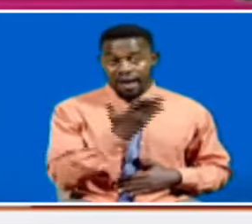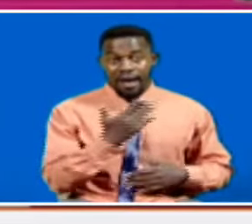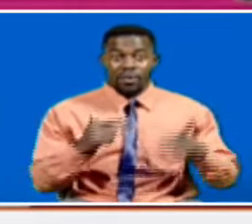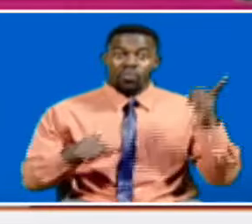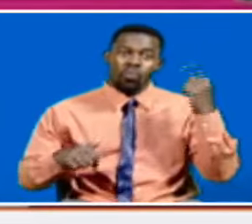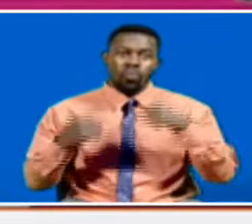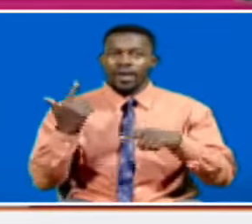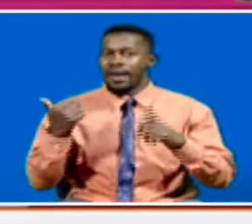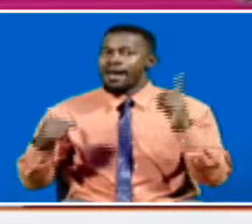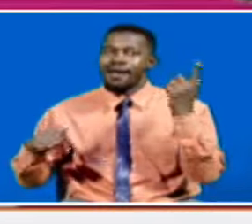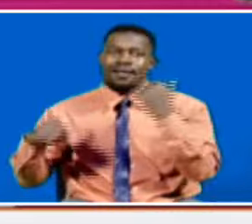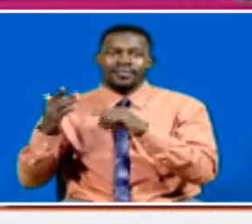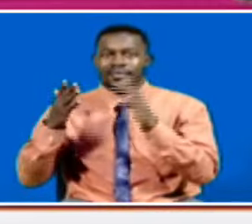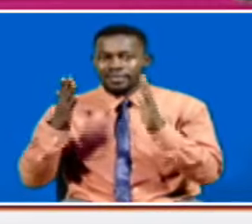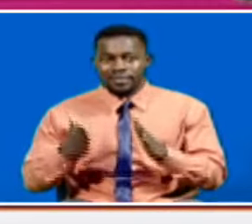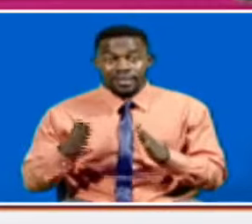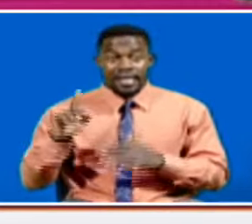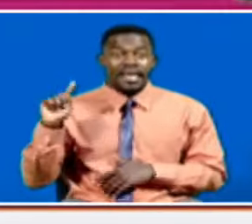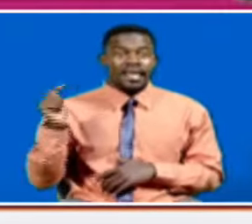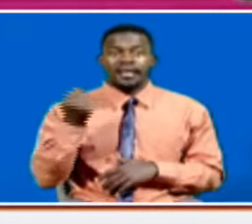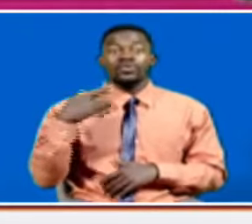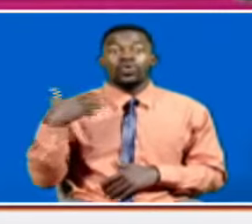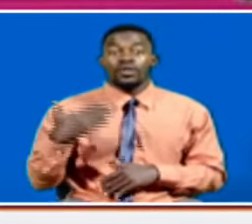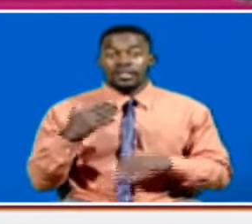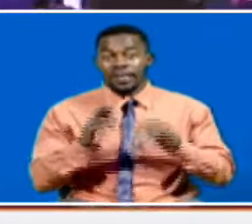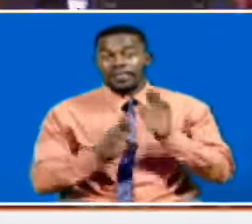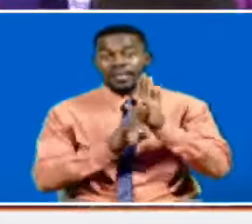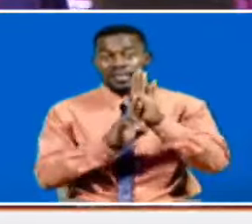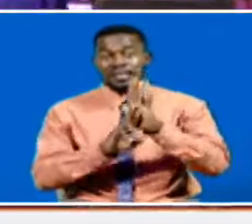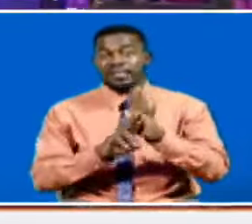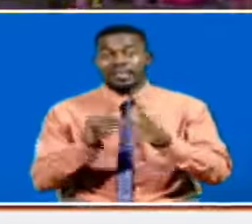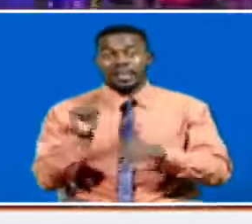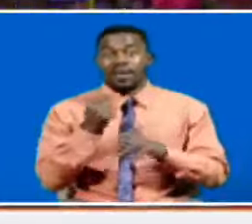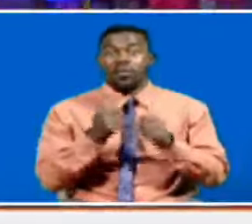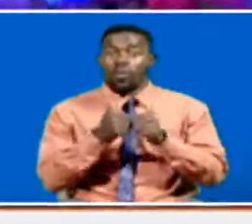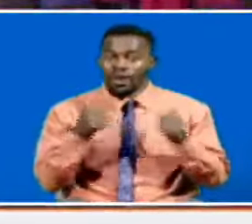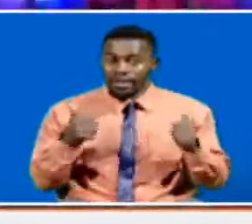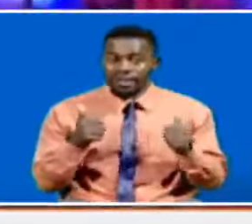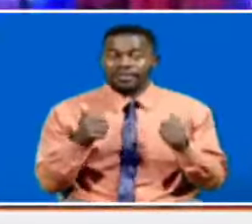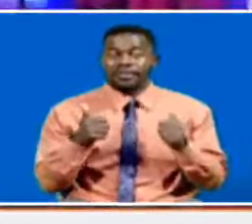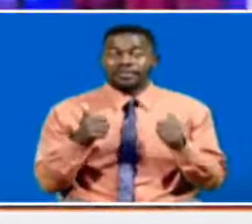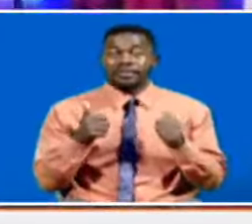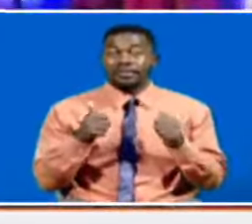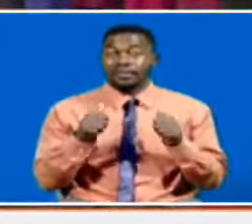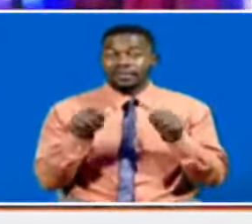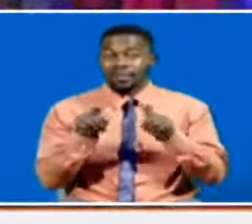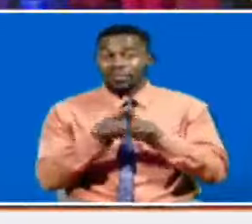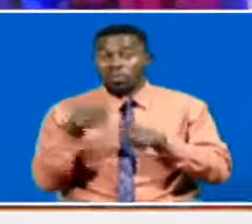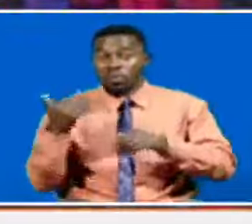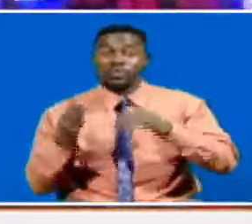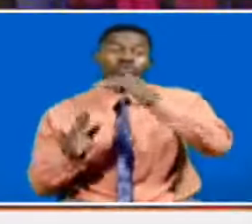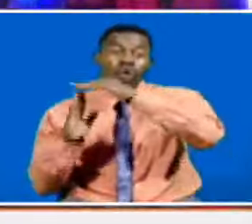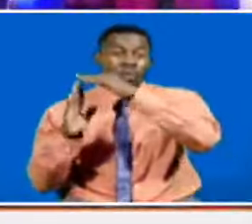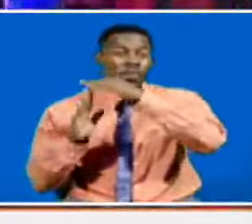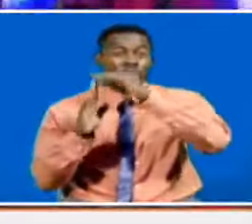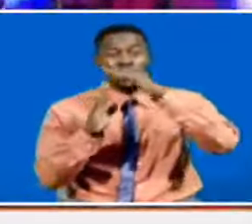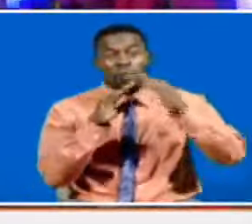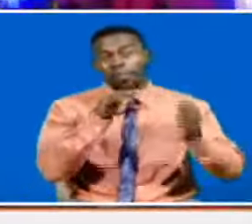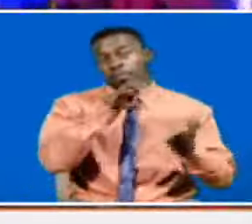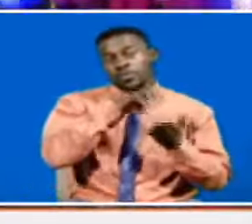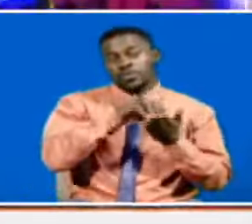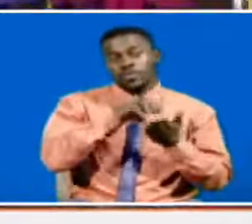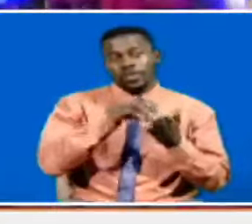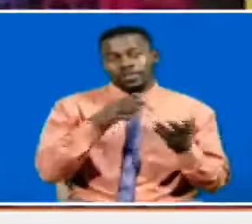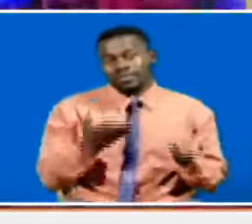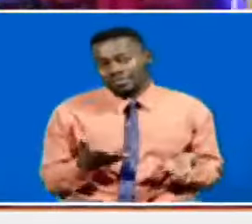Kenyan sportsmen and women have demonstrated time and time again that they belong to the top. And the